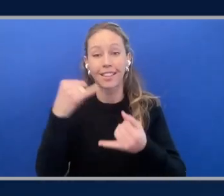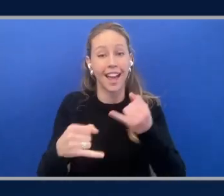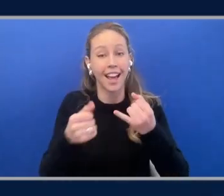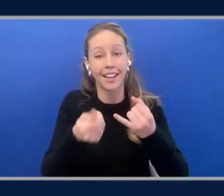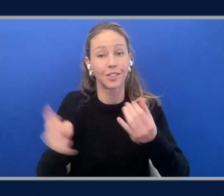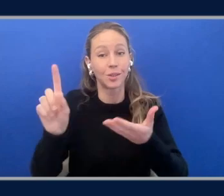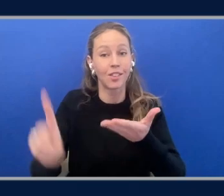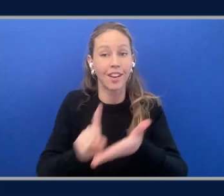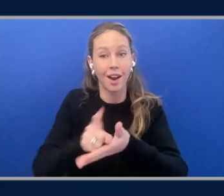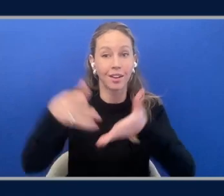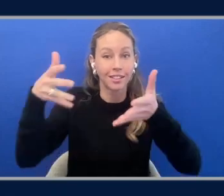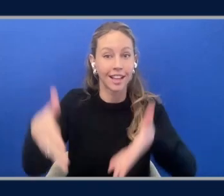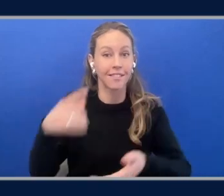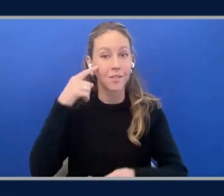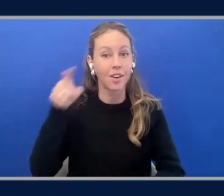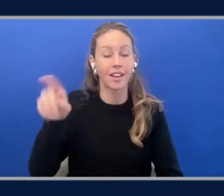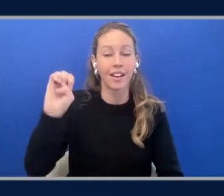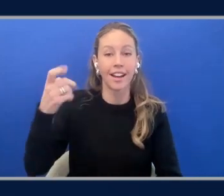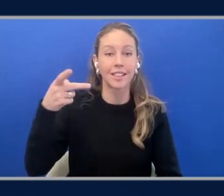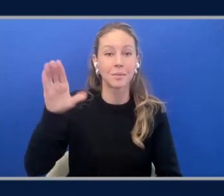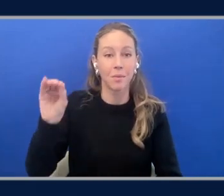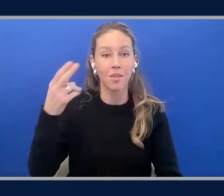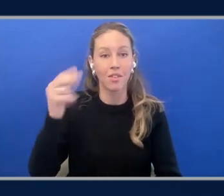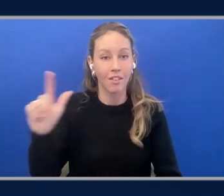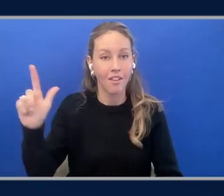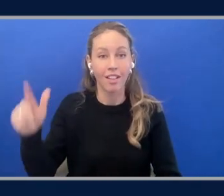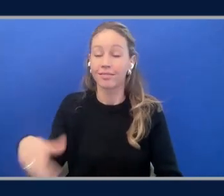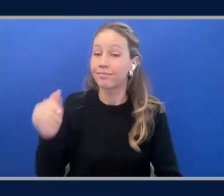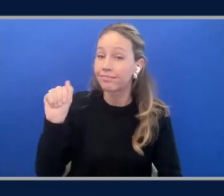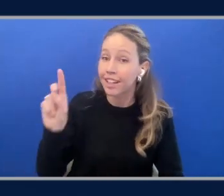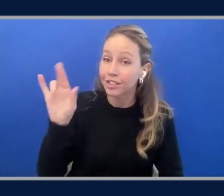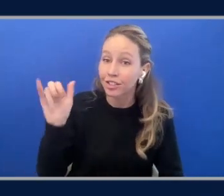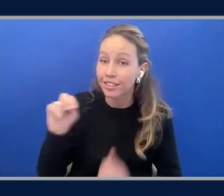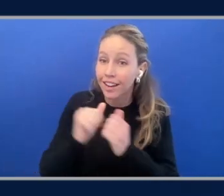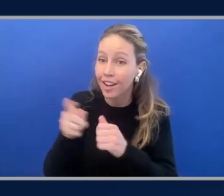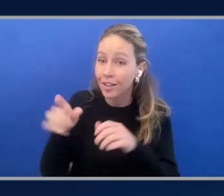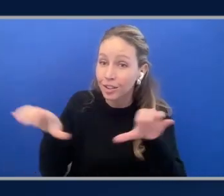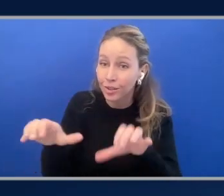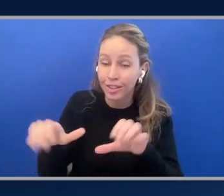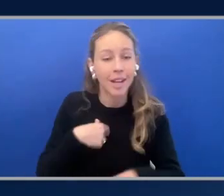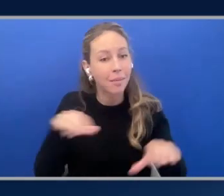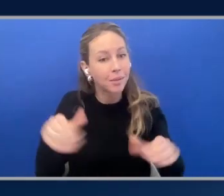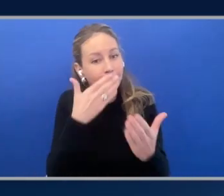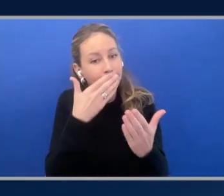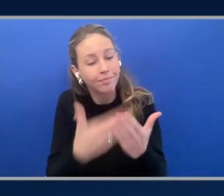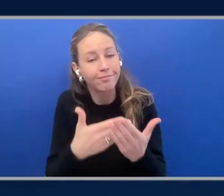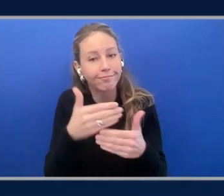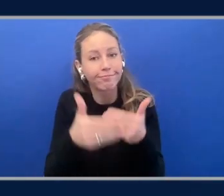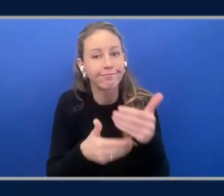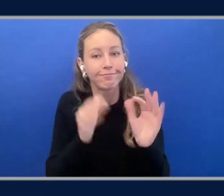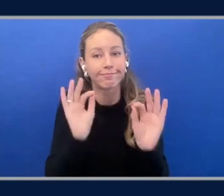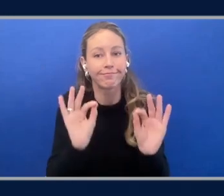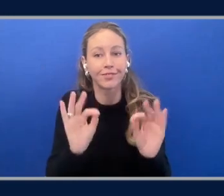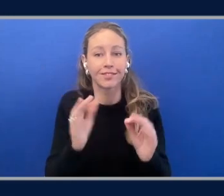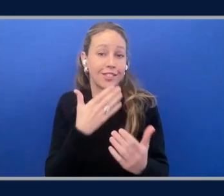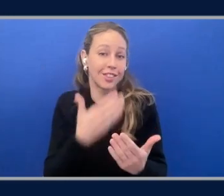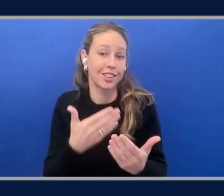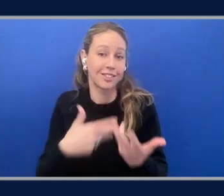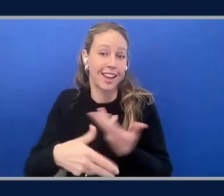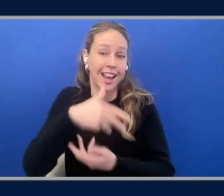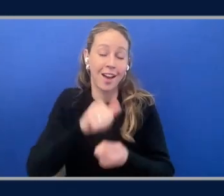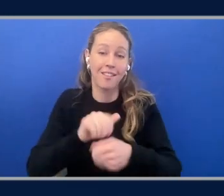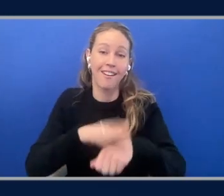of our expo hall here. Adrian, how are you? I'm doing fantastic, Jasmine. Always good to hang out on the set with